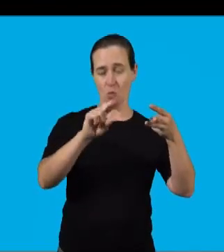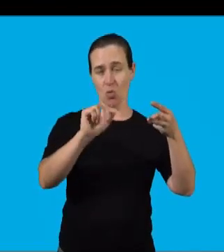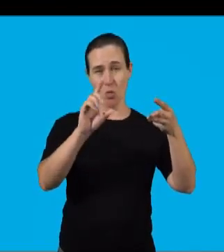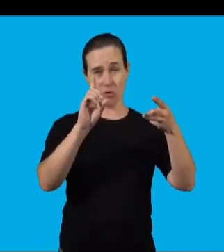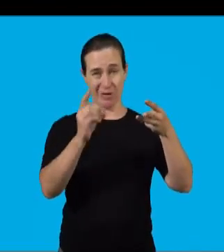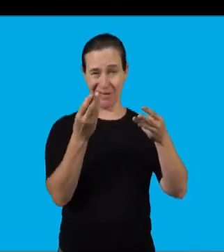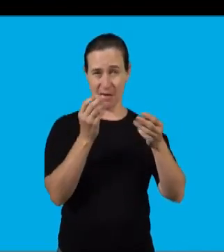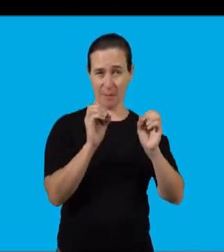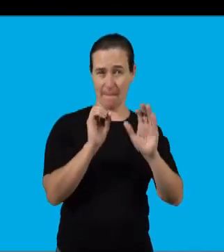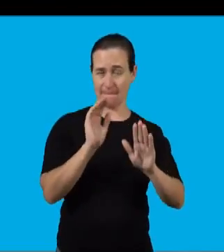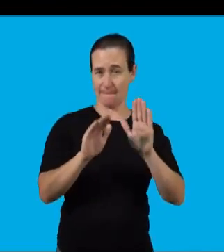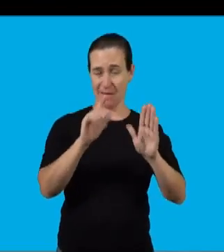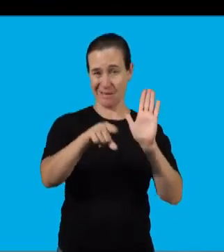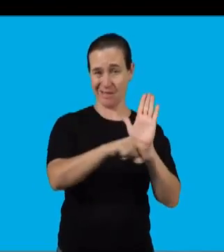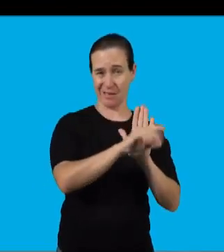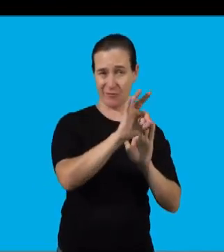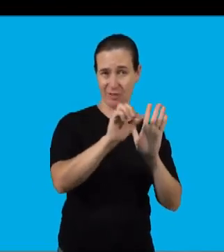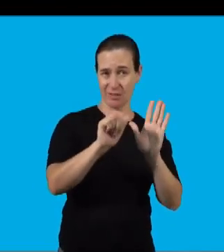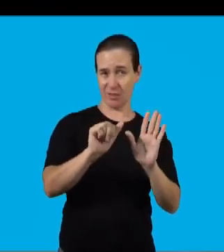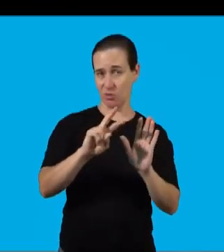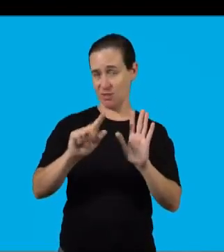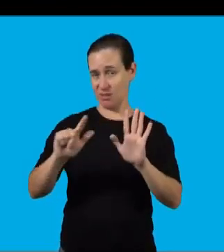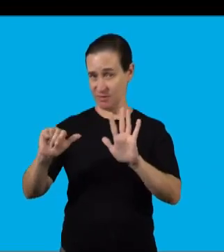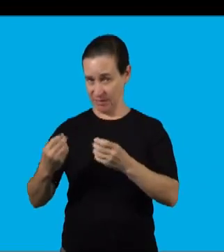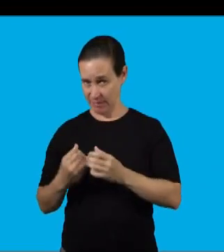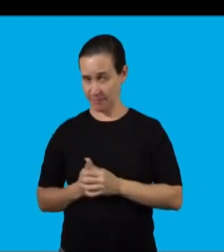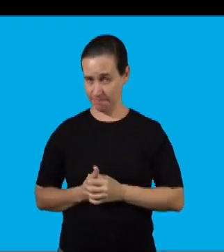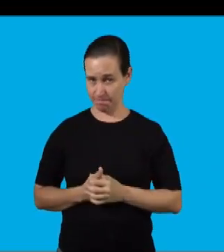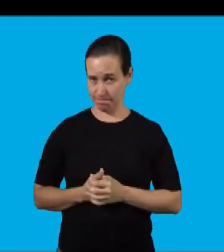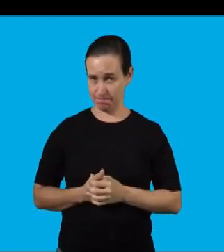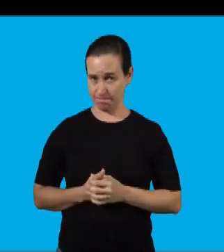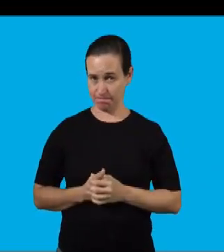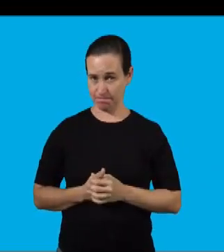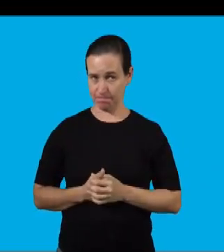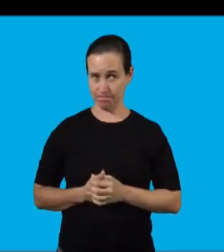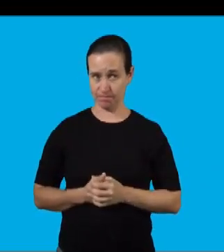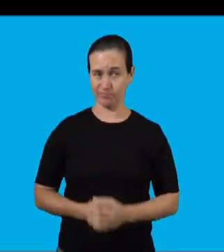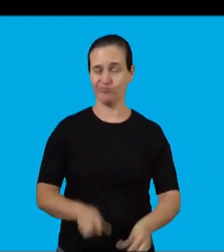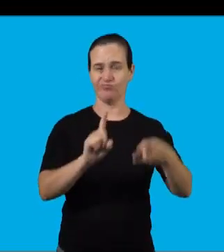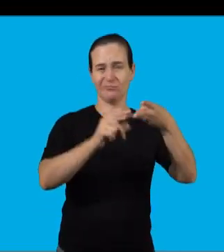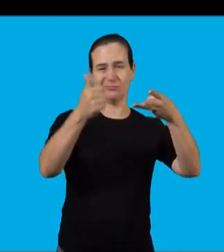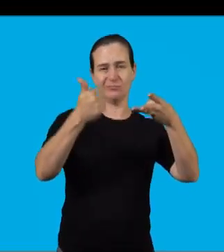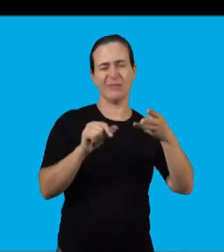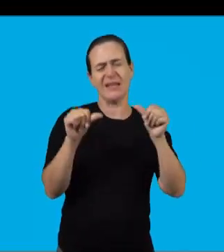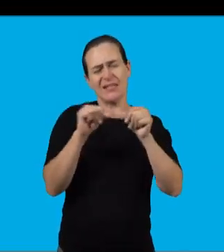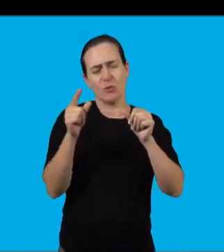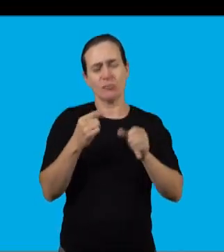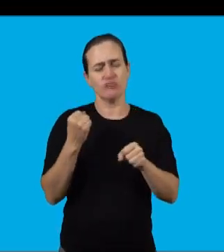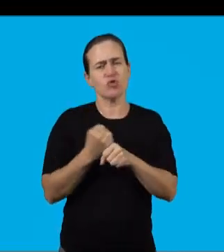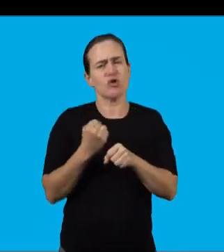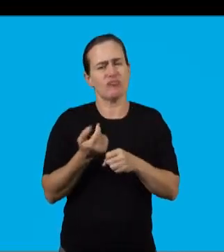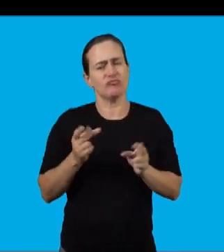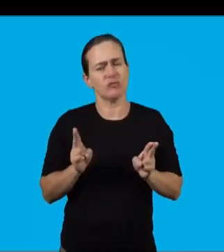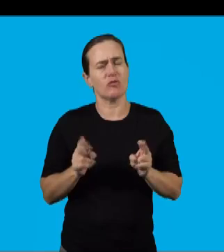pattern, -3, 6, 27, and 60, determine the general term of